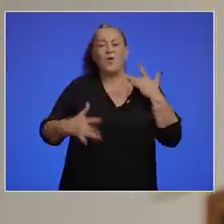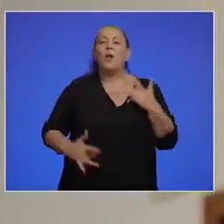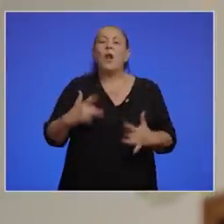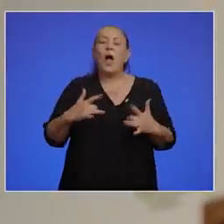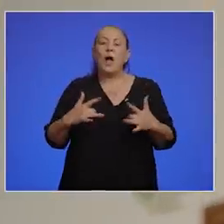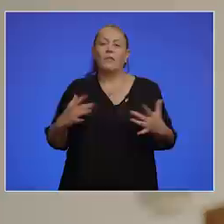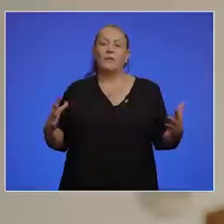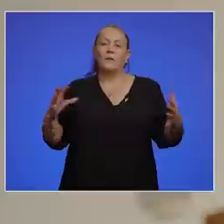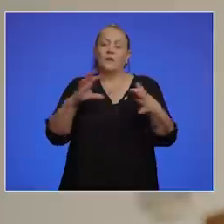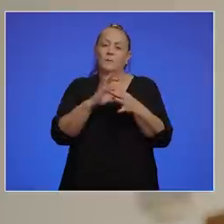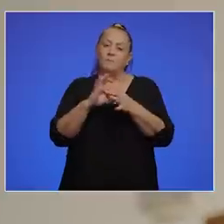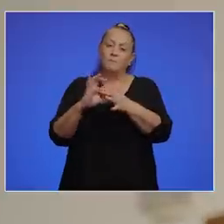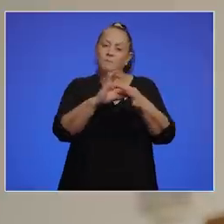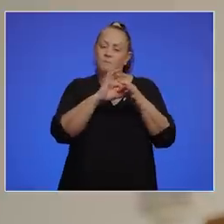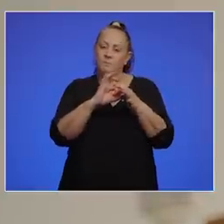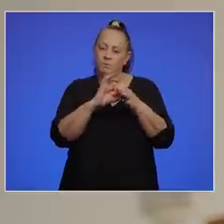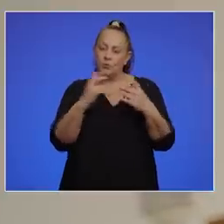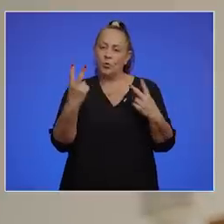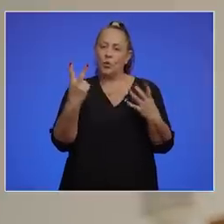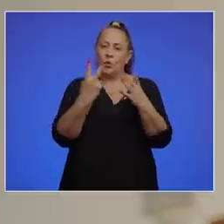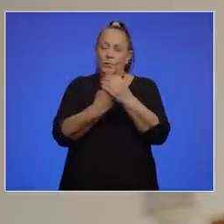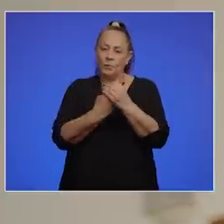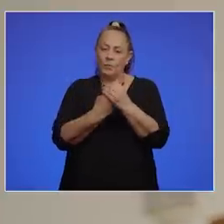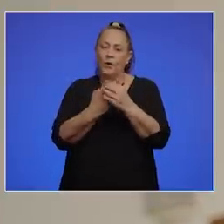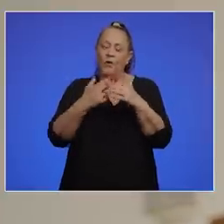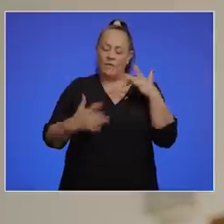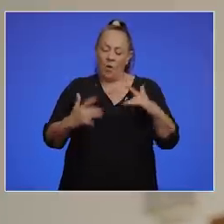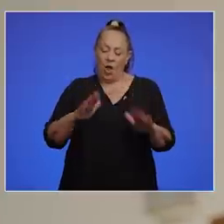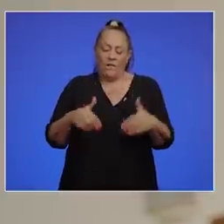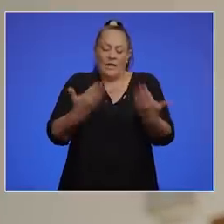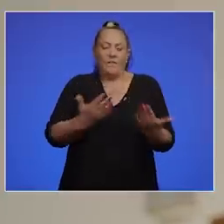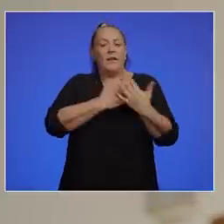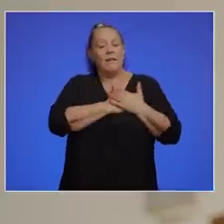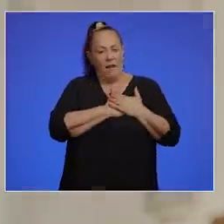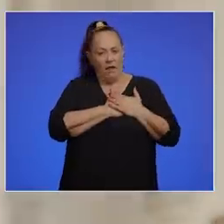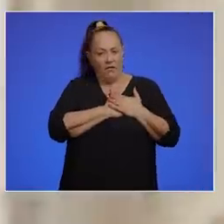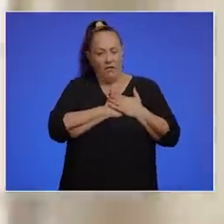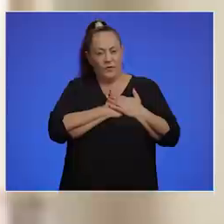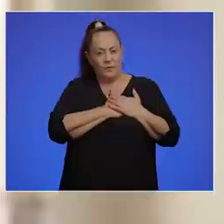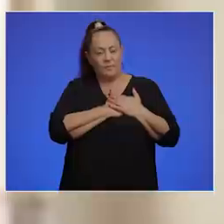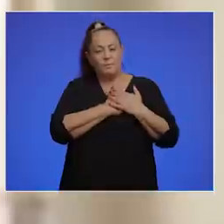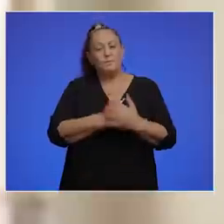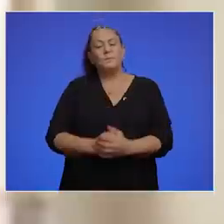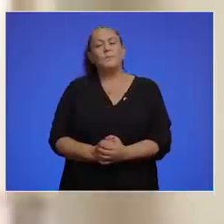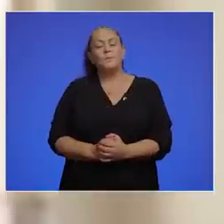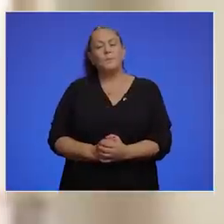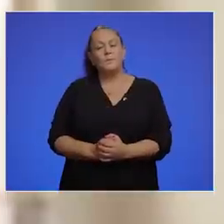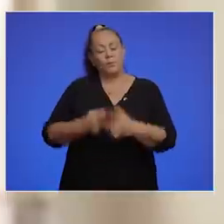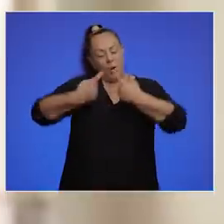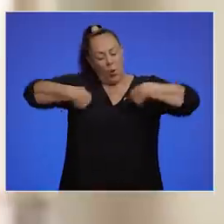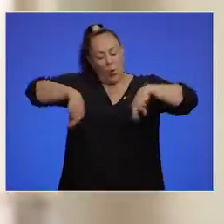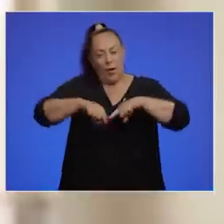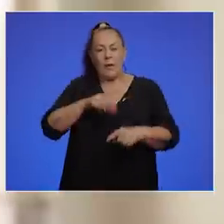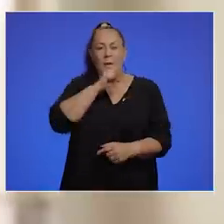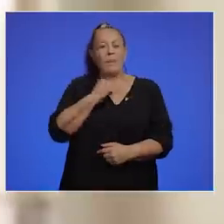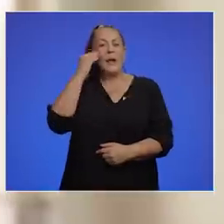life To form a communion Of persons In life-giving love Indeed We